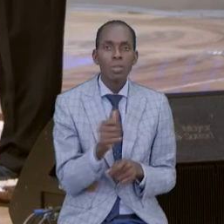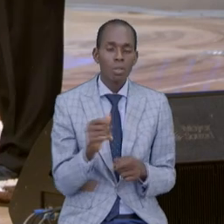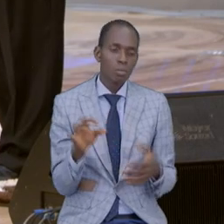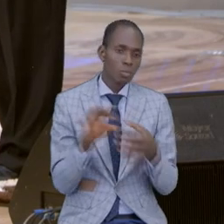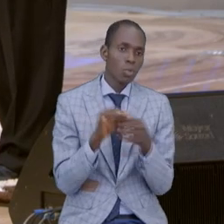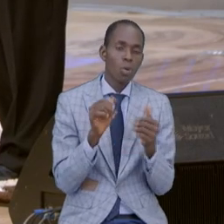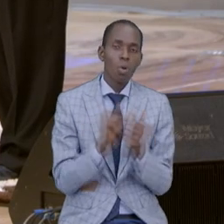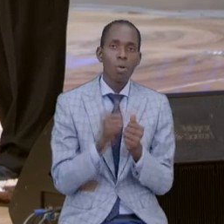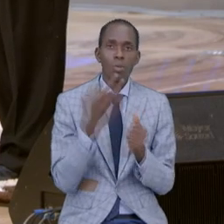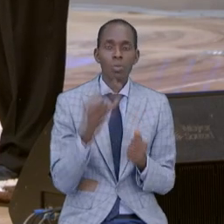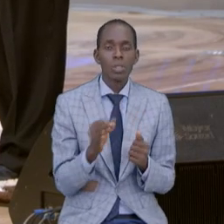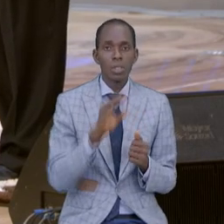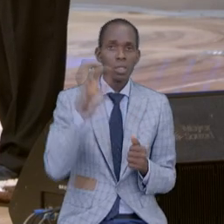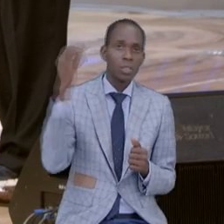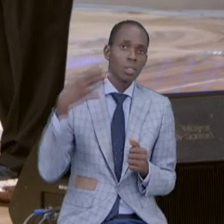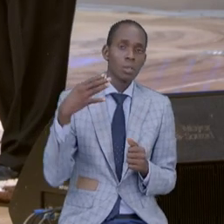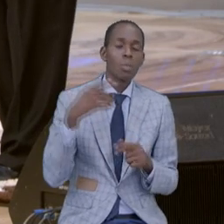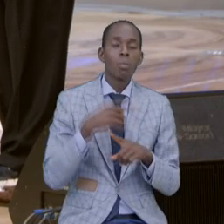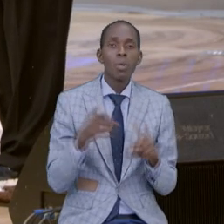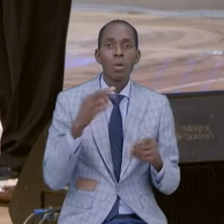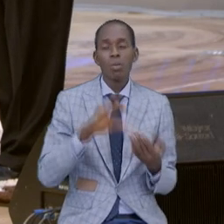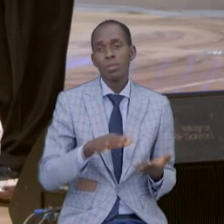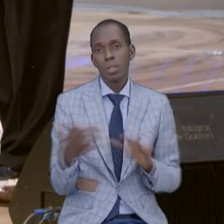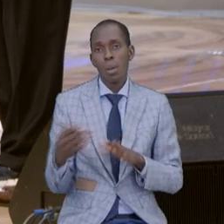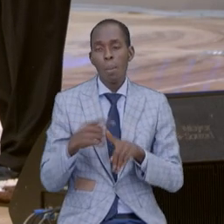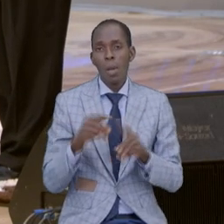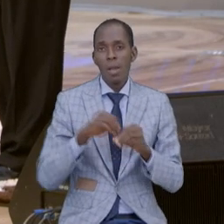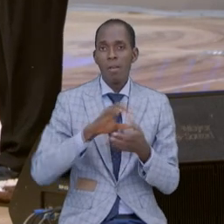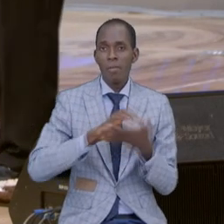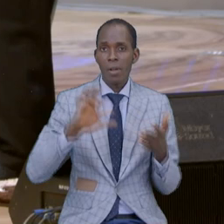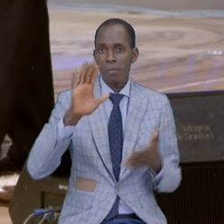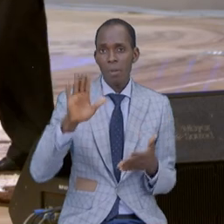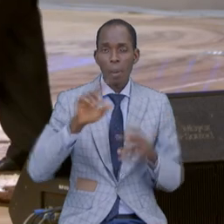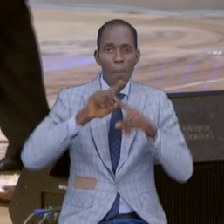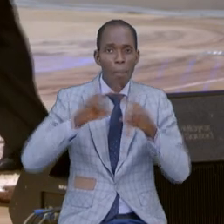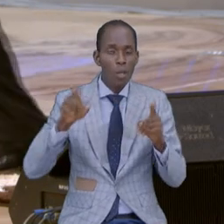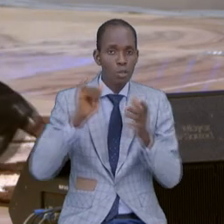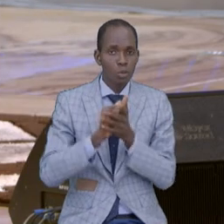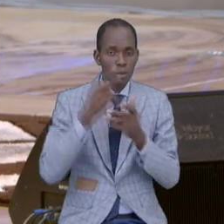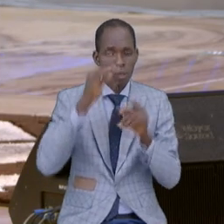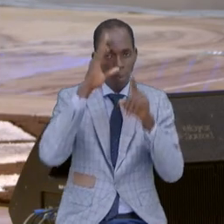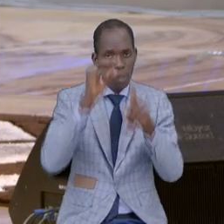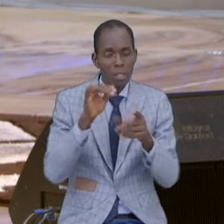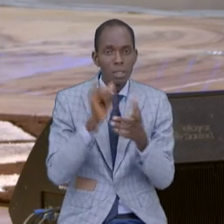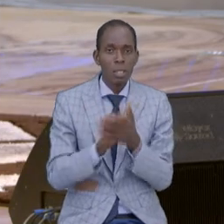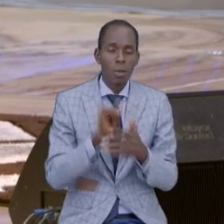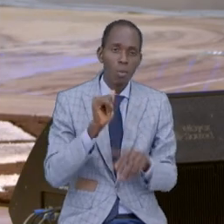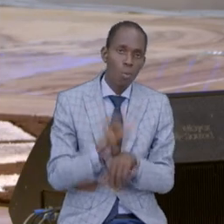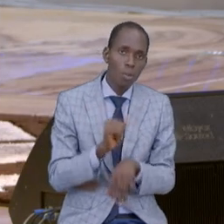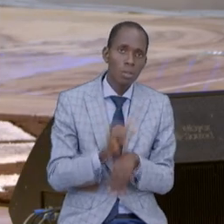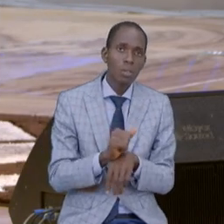but of debt. In verse 5, but to him that walketh not,